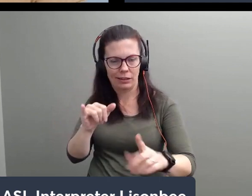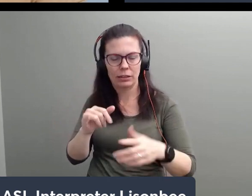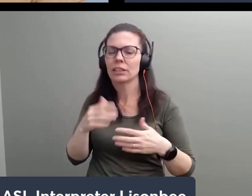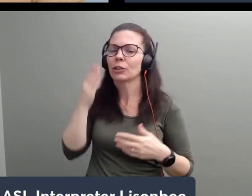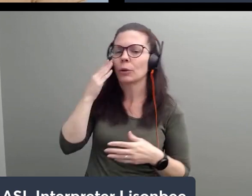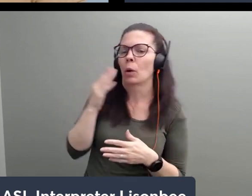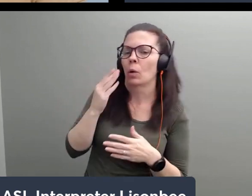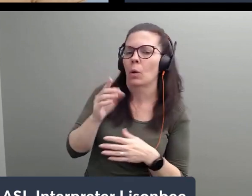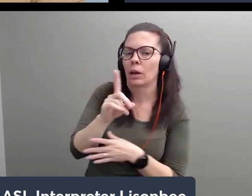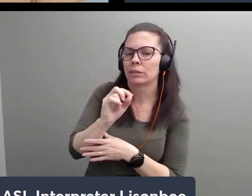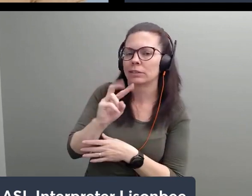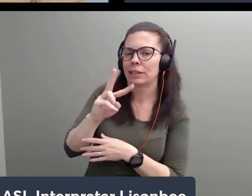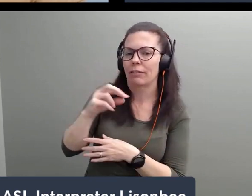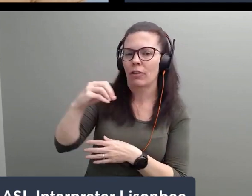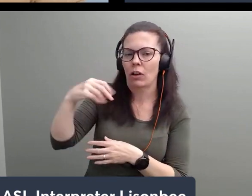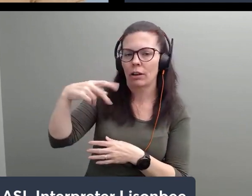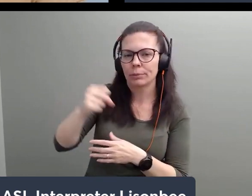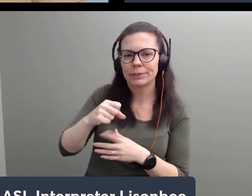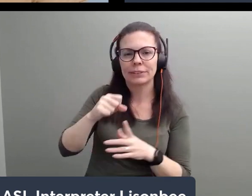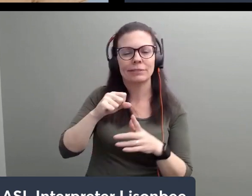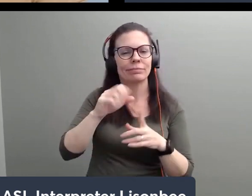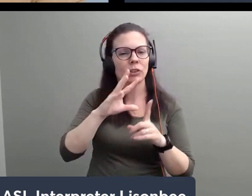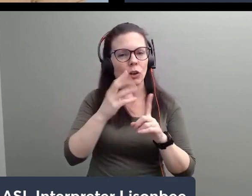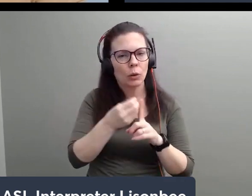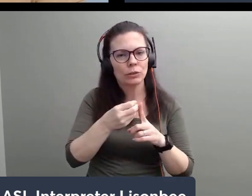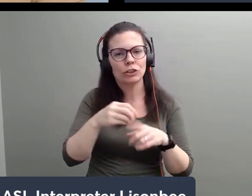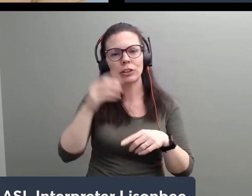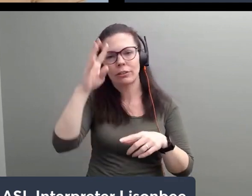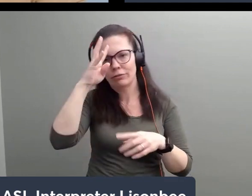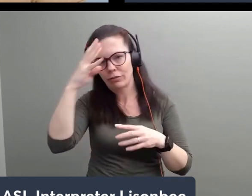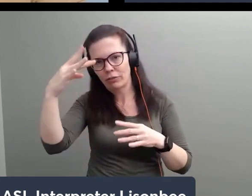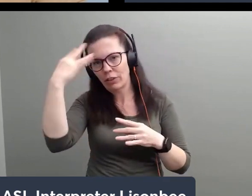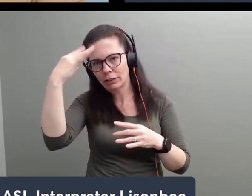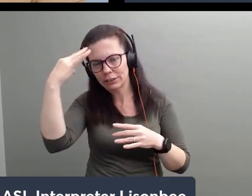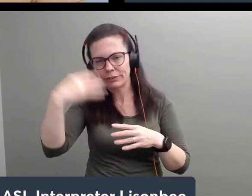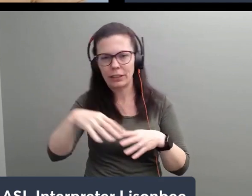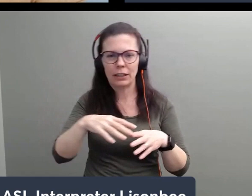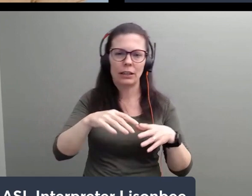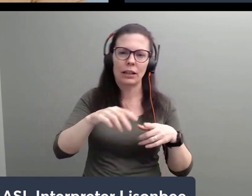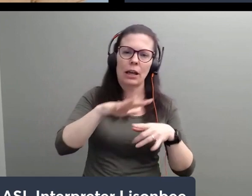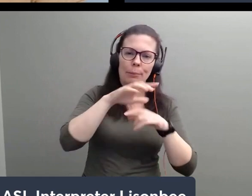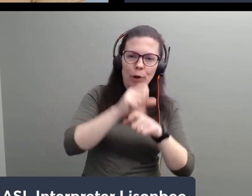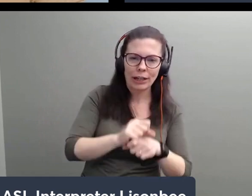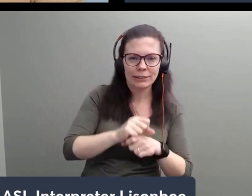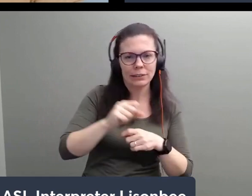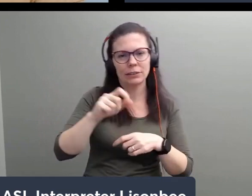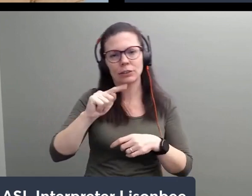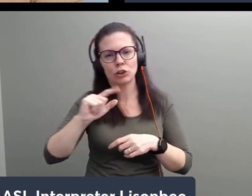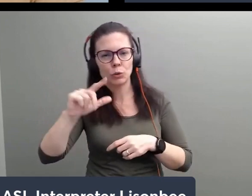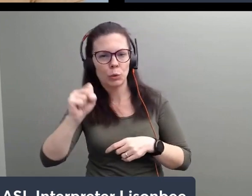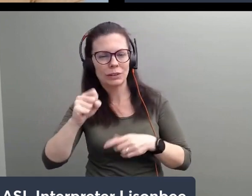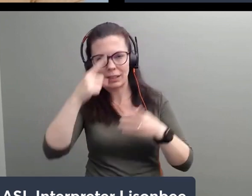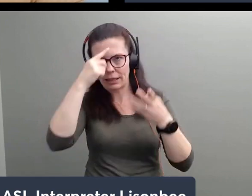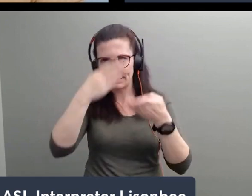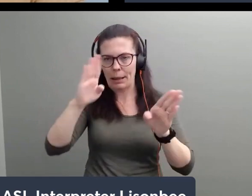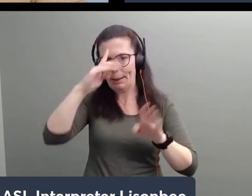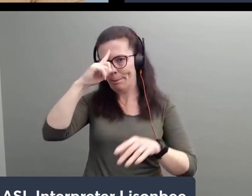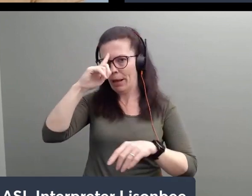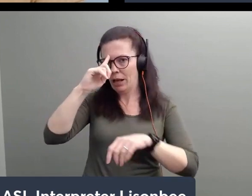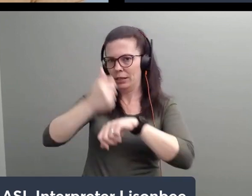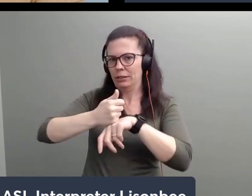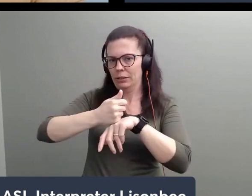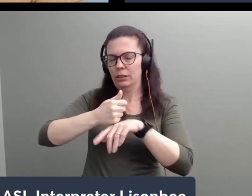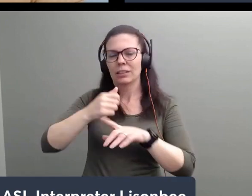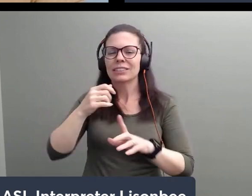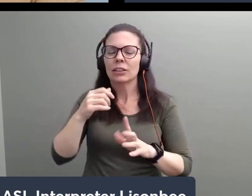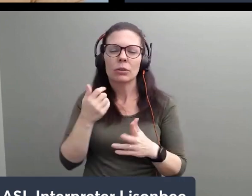is a combination of cultural philosophies, practices, and tools, and it's more like of a mindset. So you want to make sure that you